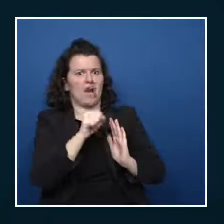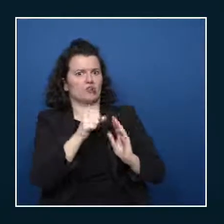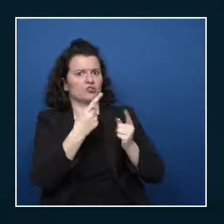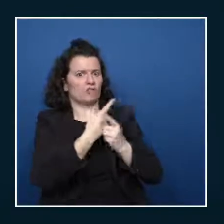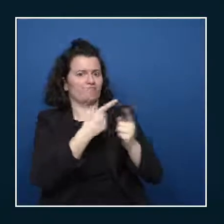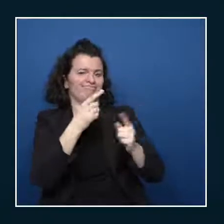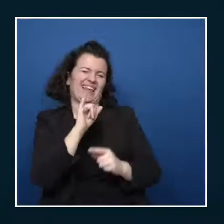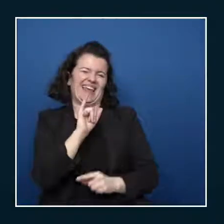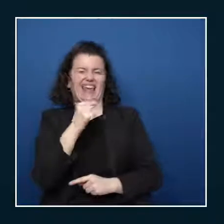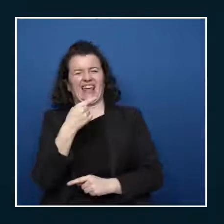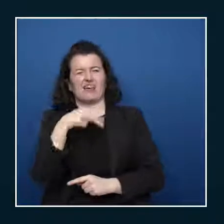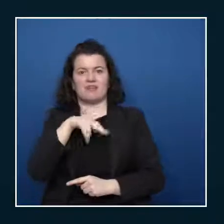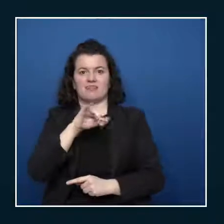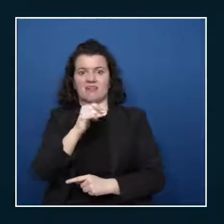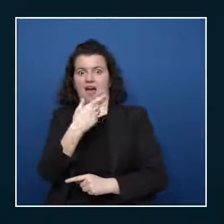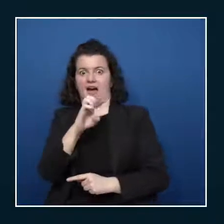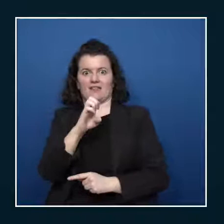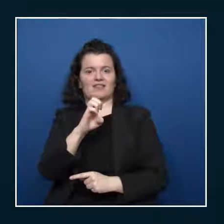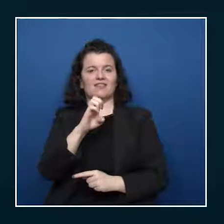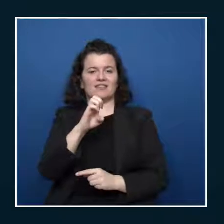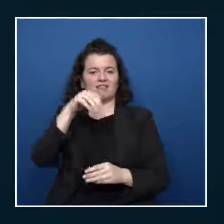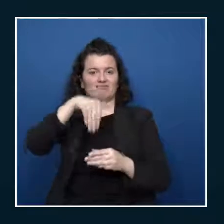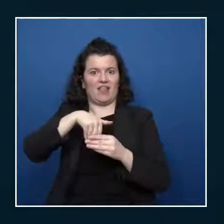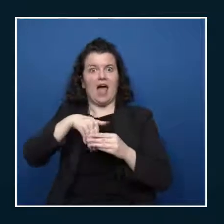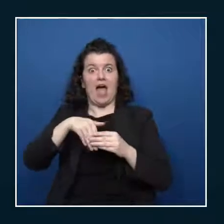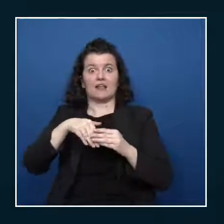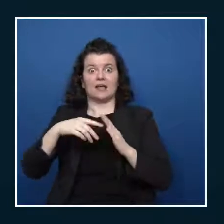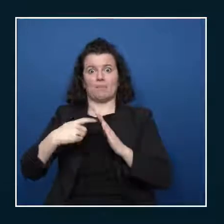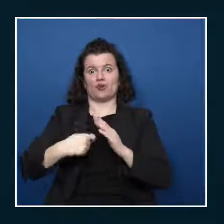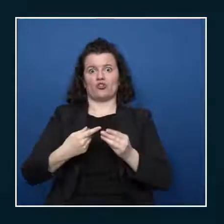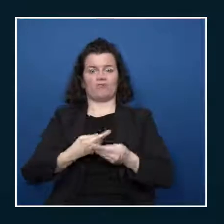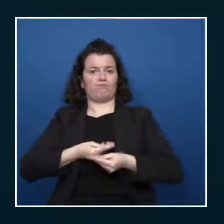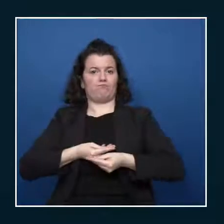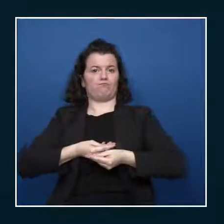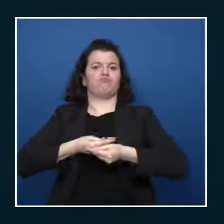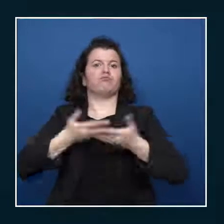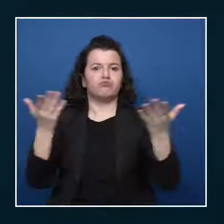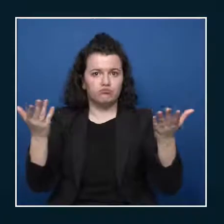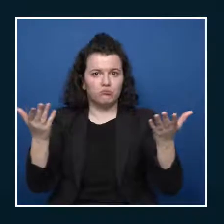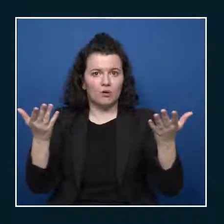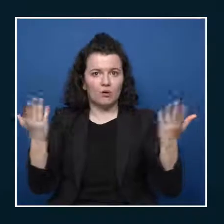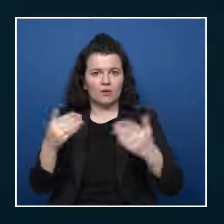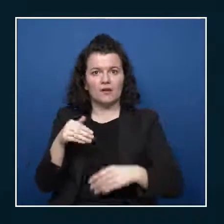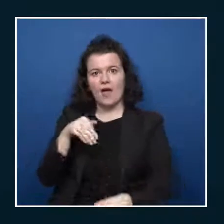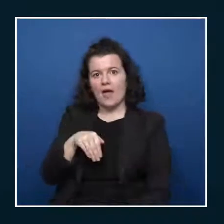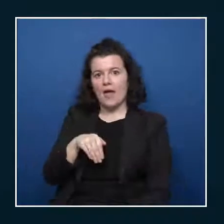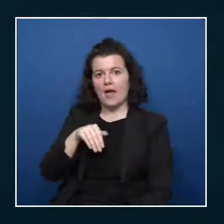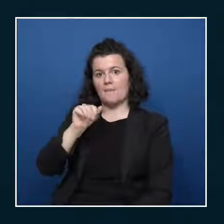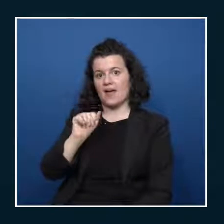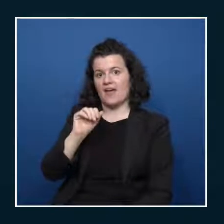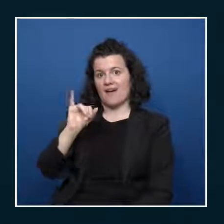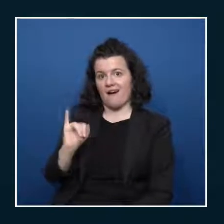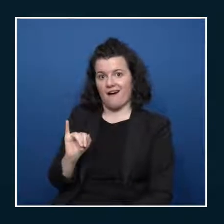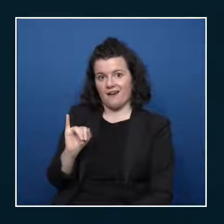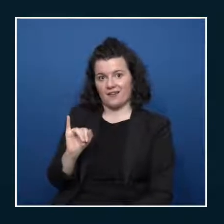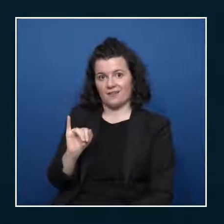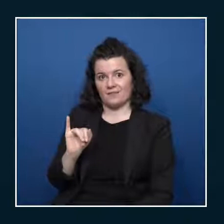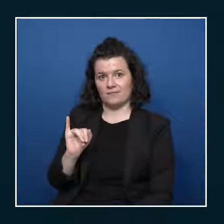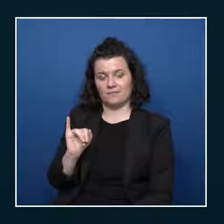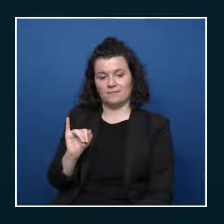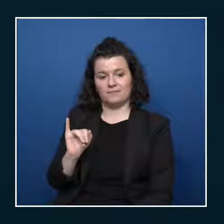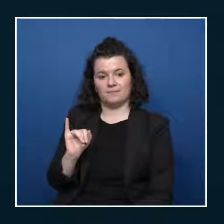Ignite, and that connects very well to Llamas and AI. And that is Azure. What doesn't?